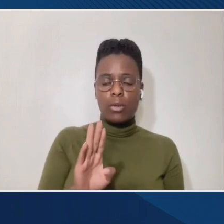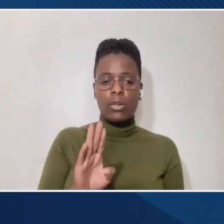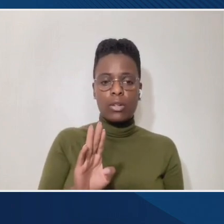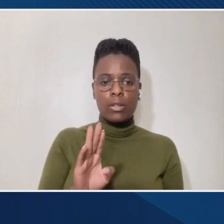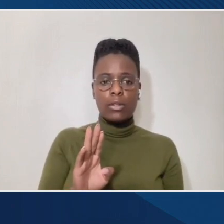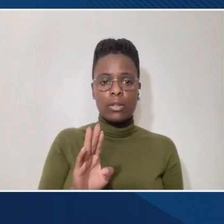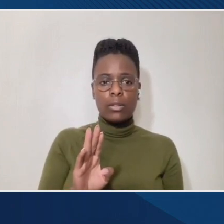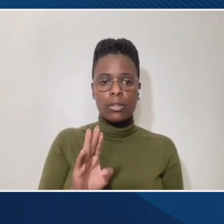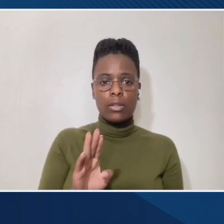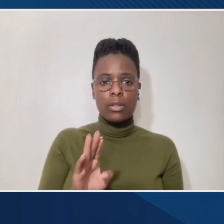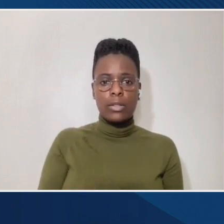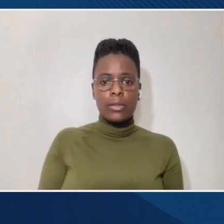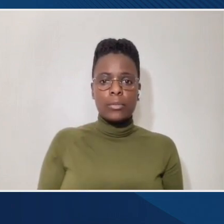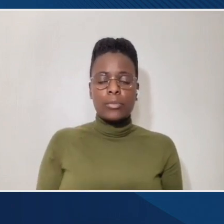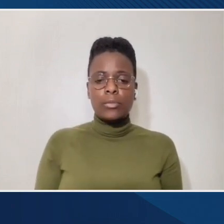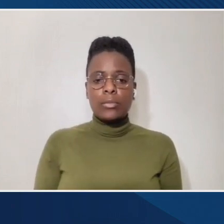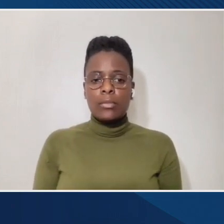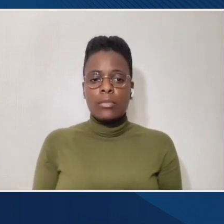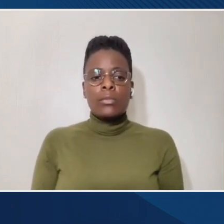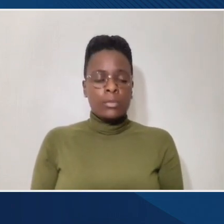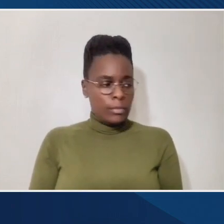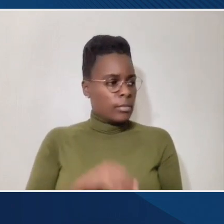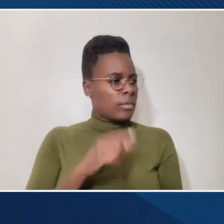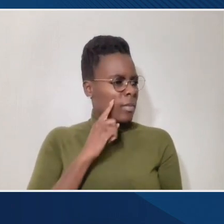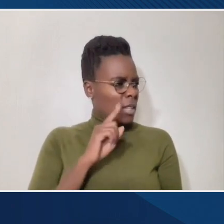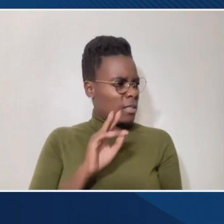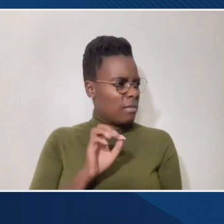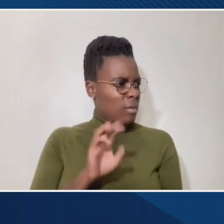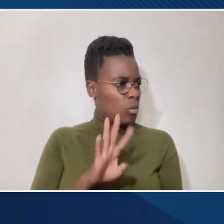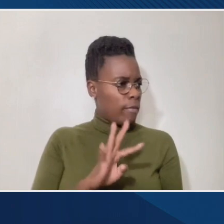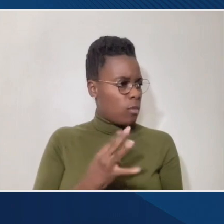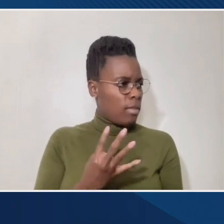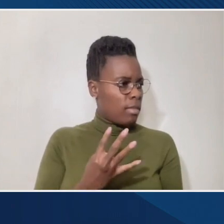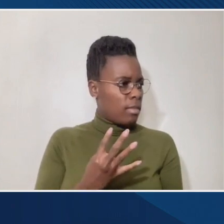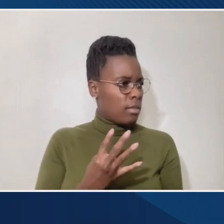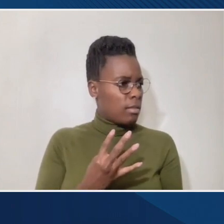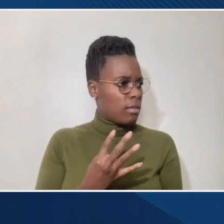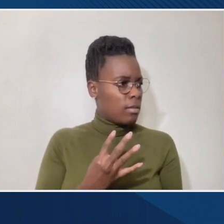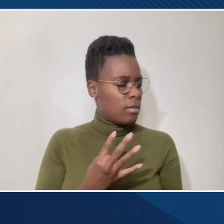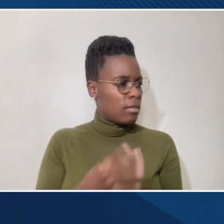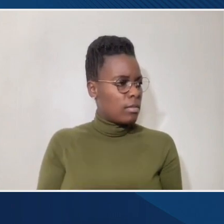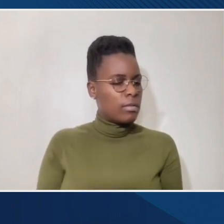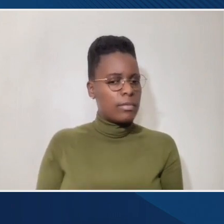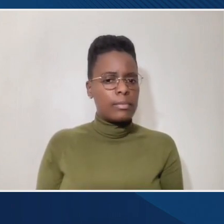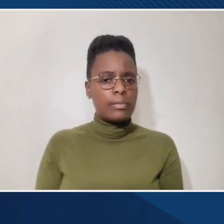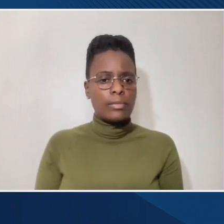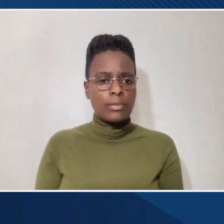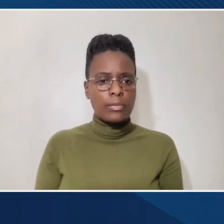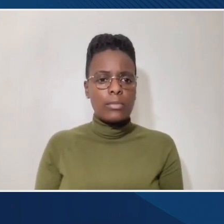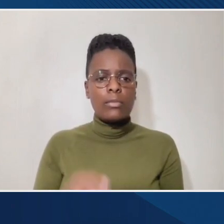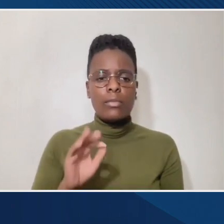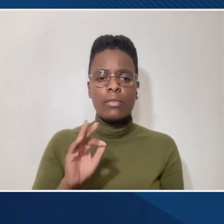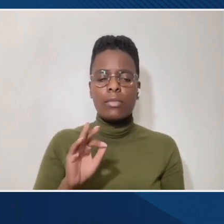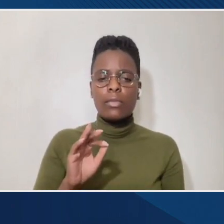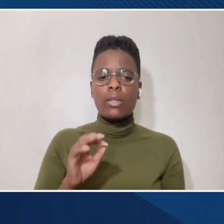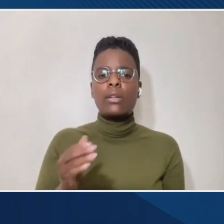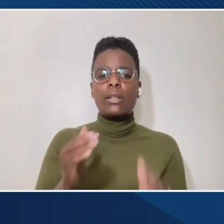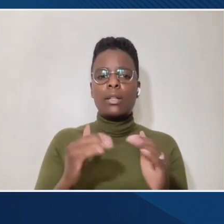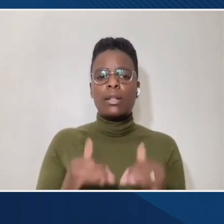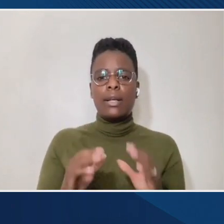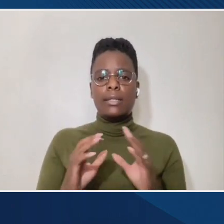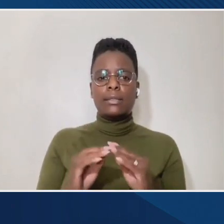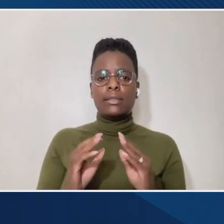to do something, we call it temperature check, right? So it's just to see, we have your proposal, of